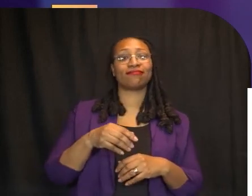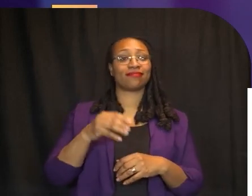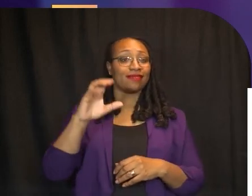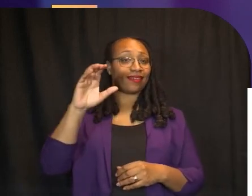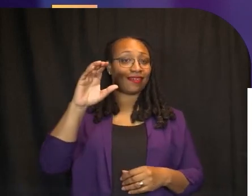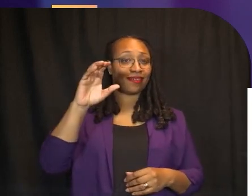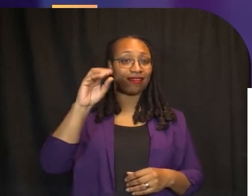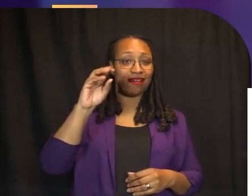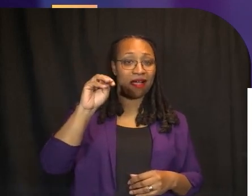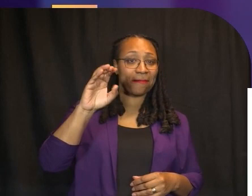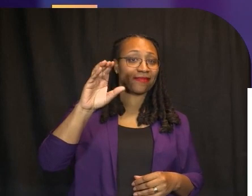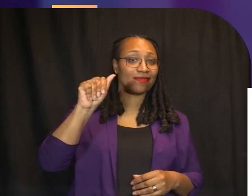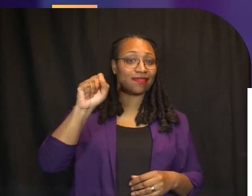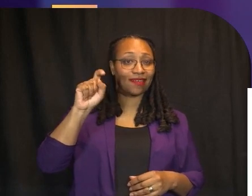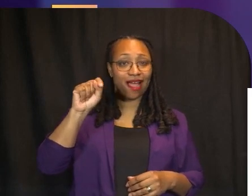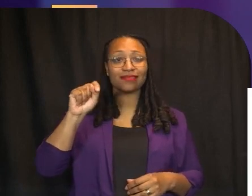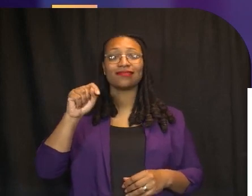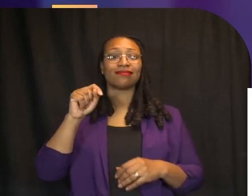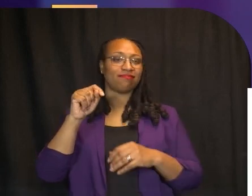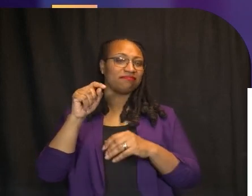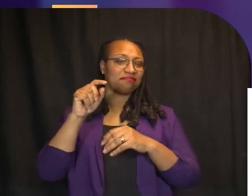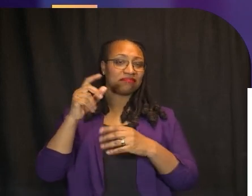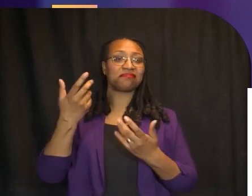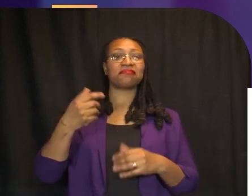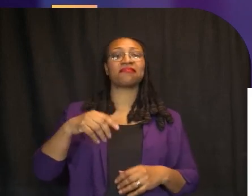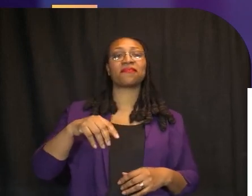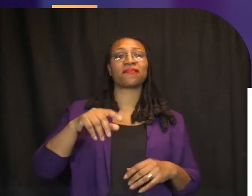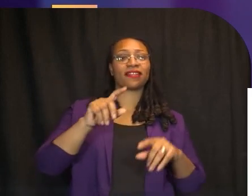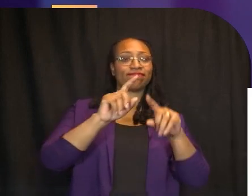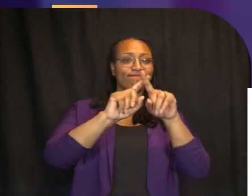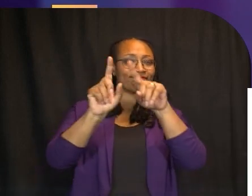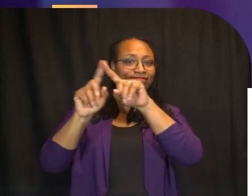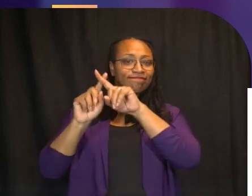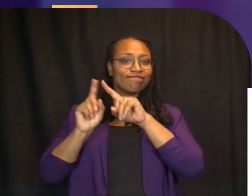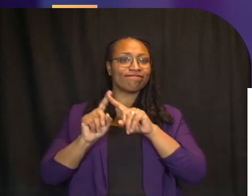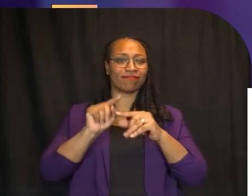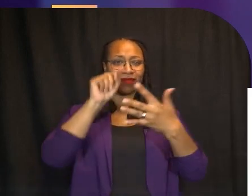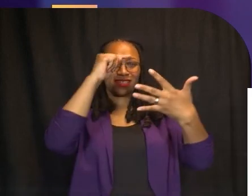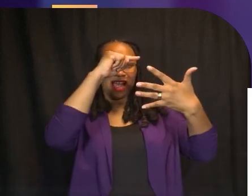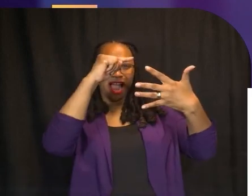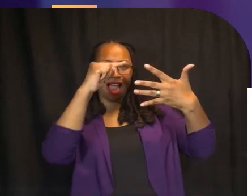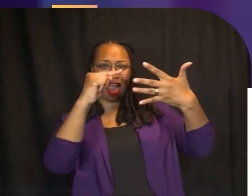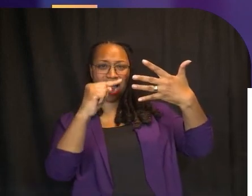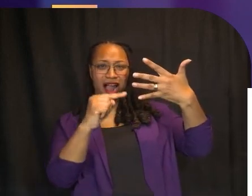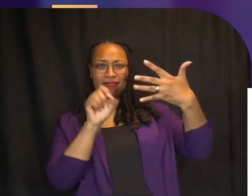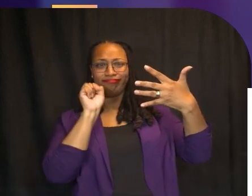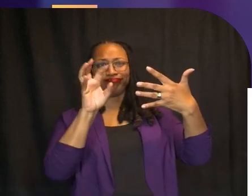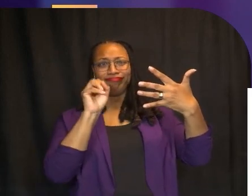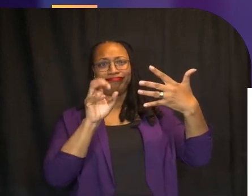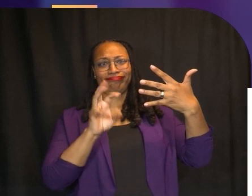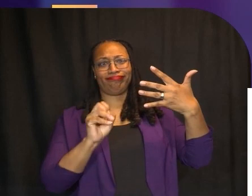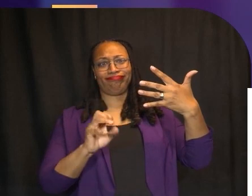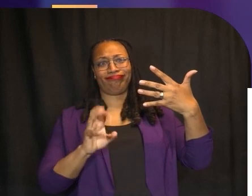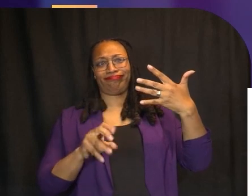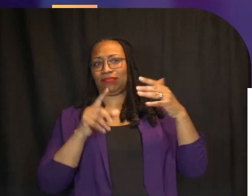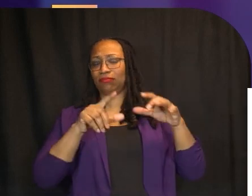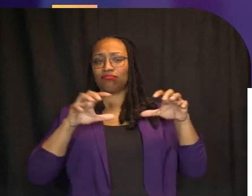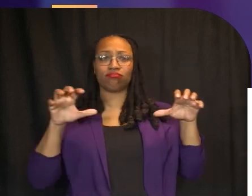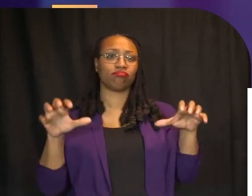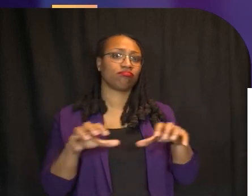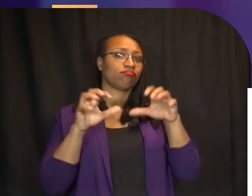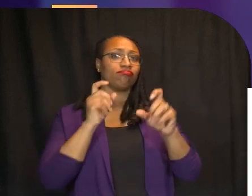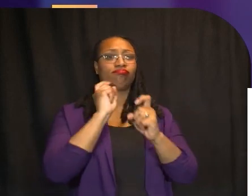Electric America Foundation, Northrop Grumman, National Structured Settlements Trade Association,